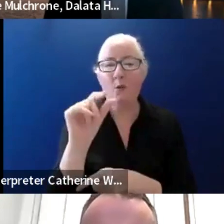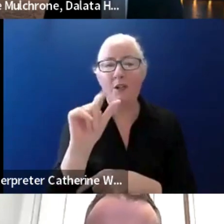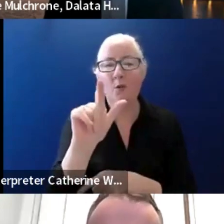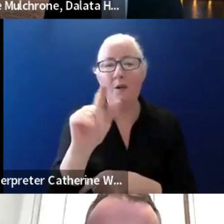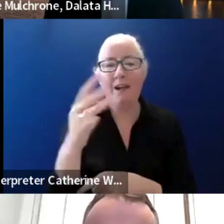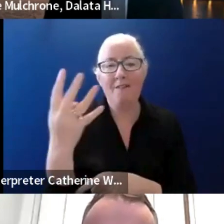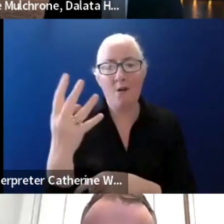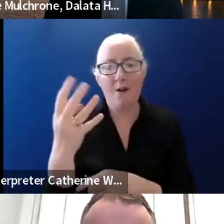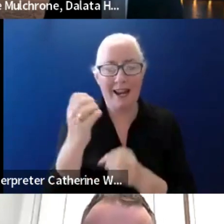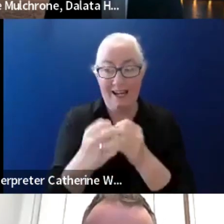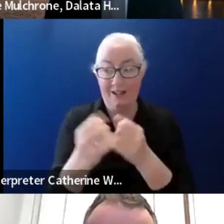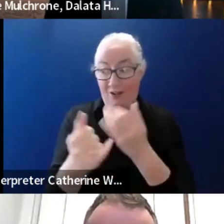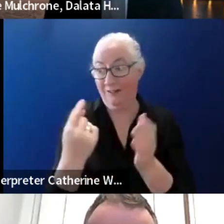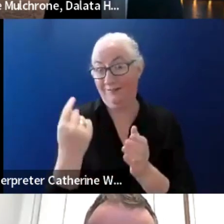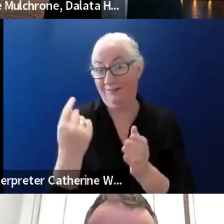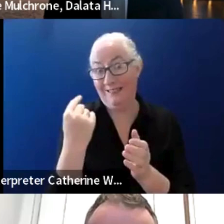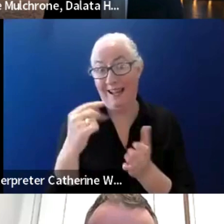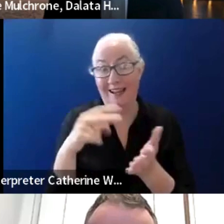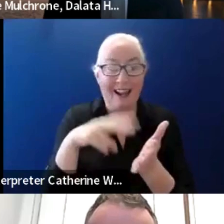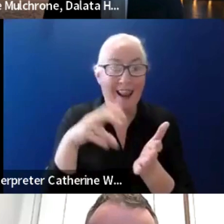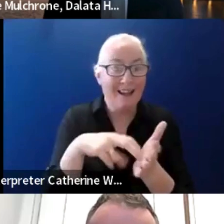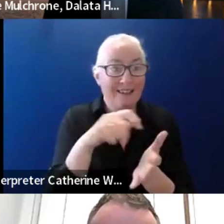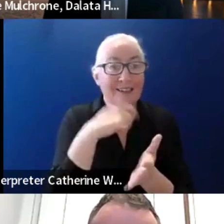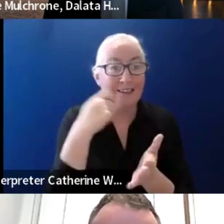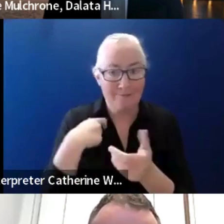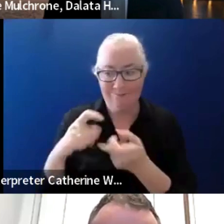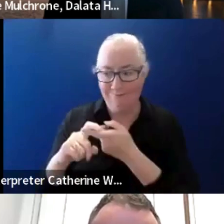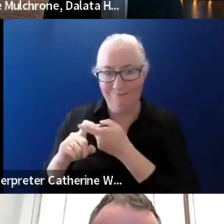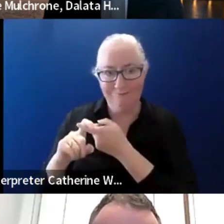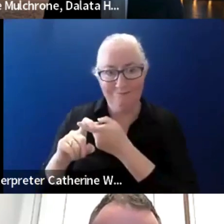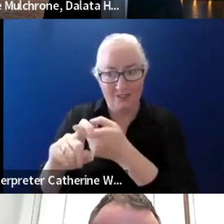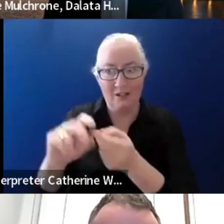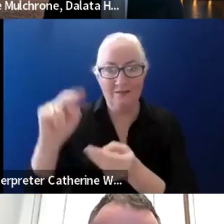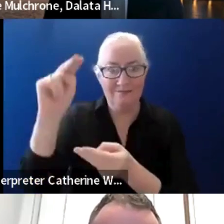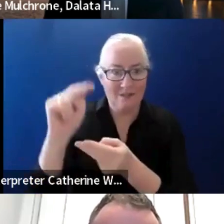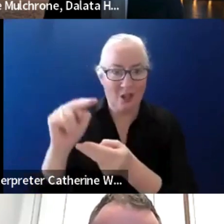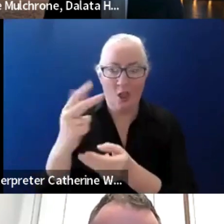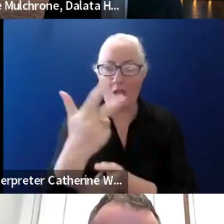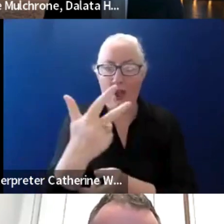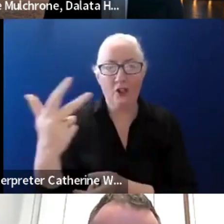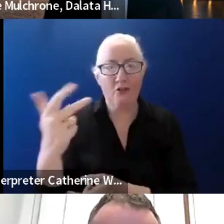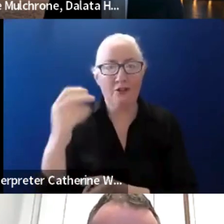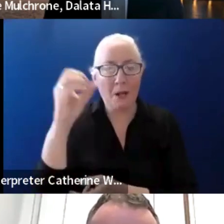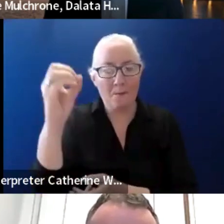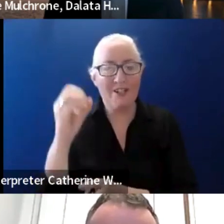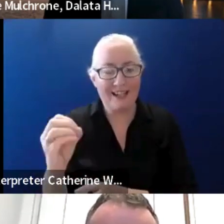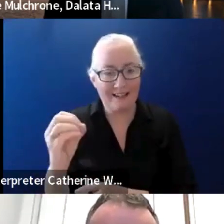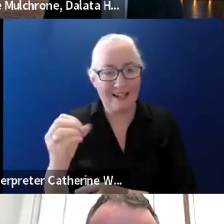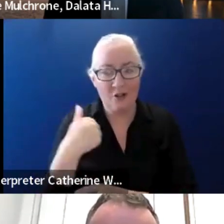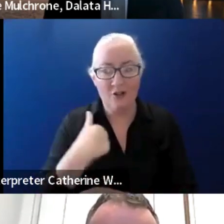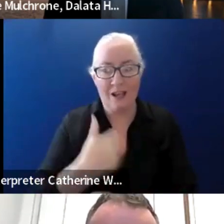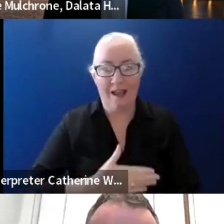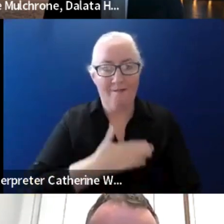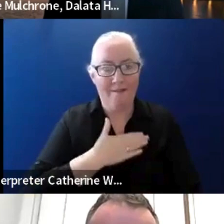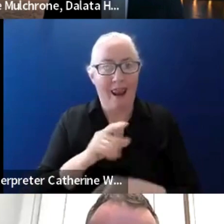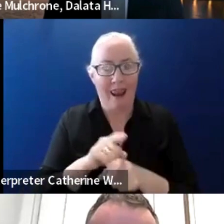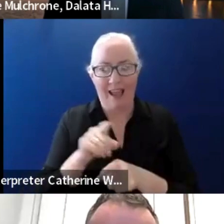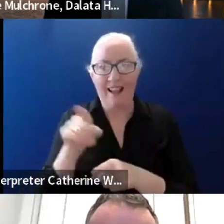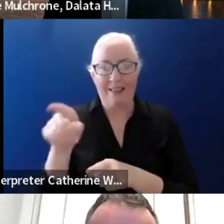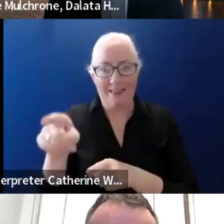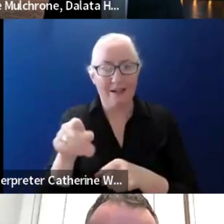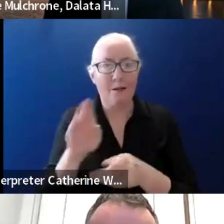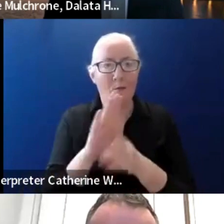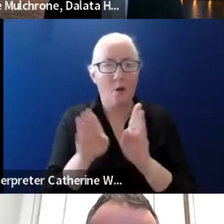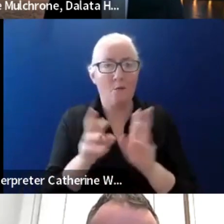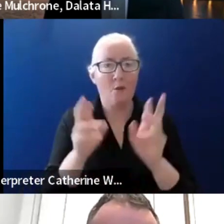which is the end of the year gone, I'm delighted to say that we've maintained that, and we're down to 33%. So to me, I feel like, you know, we're going in the right